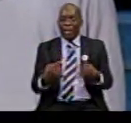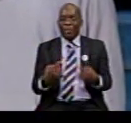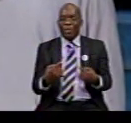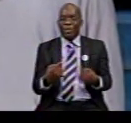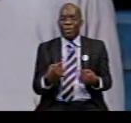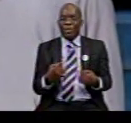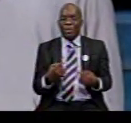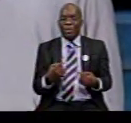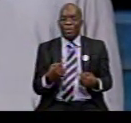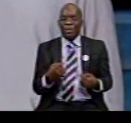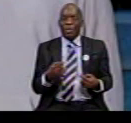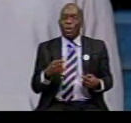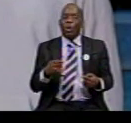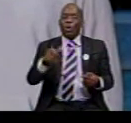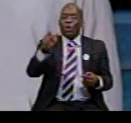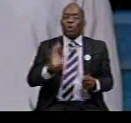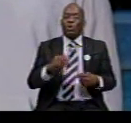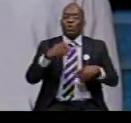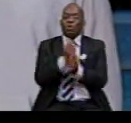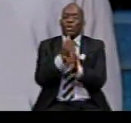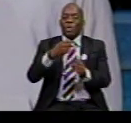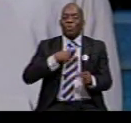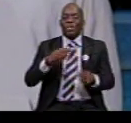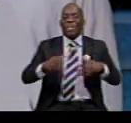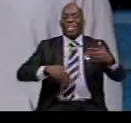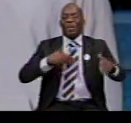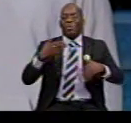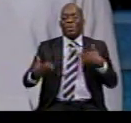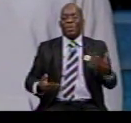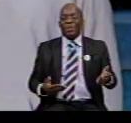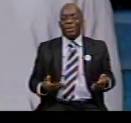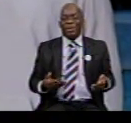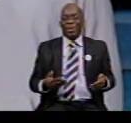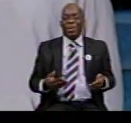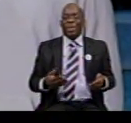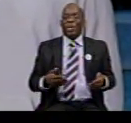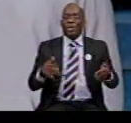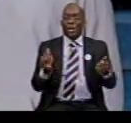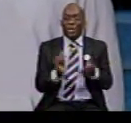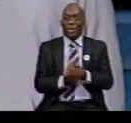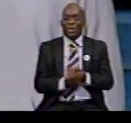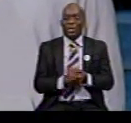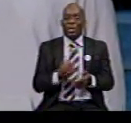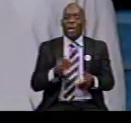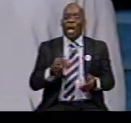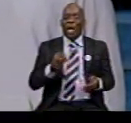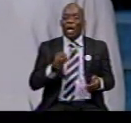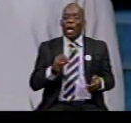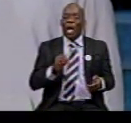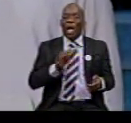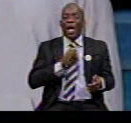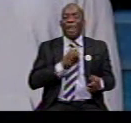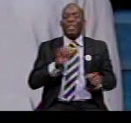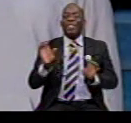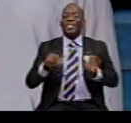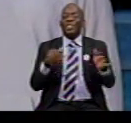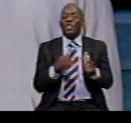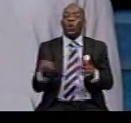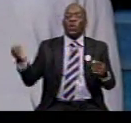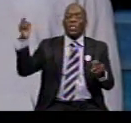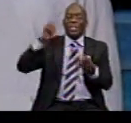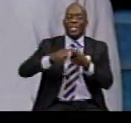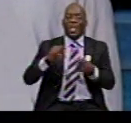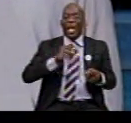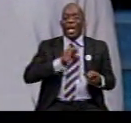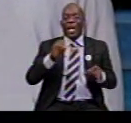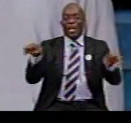Olorun mu inu mi dun ni oni tori pe ko je ki ito omo mi ko dabi ito ti temi tori pe mi gan to le titi mo fi mari ni ti